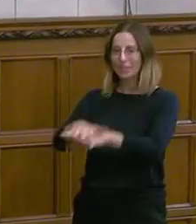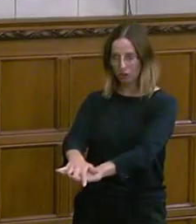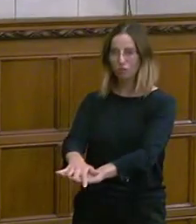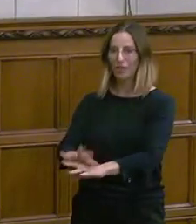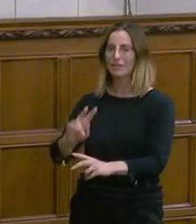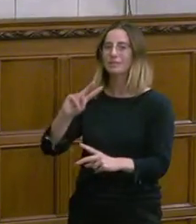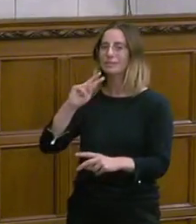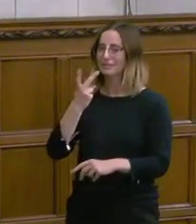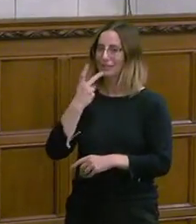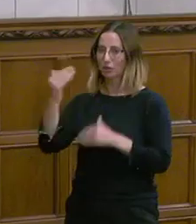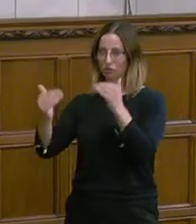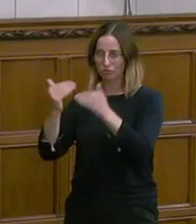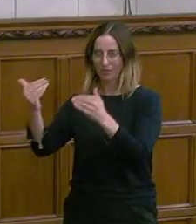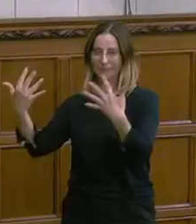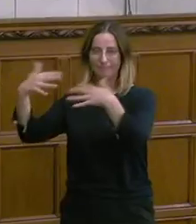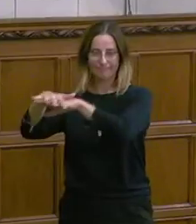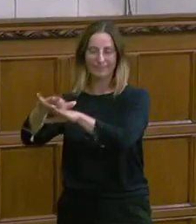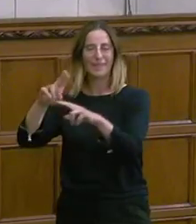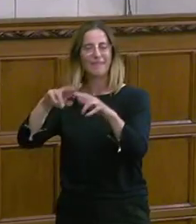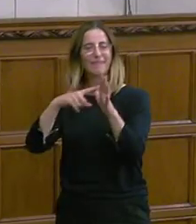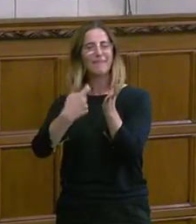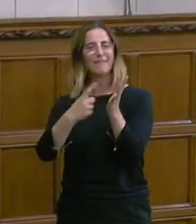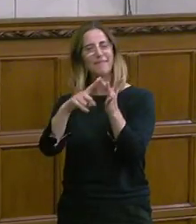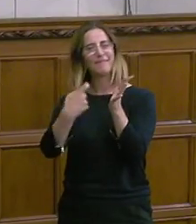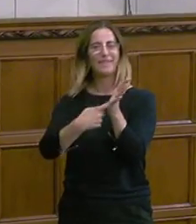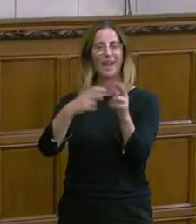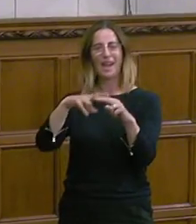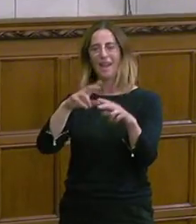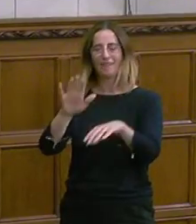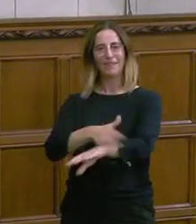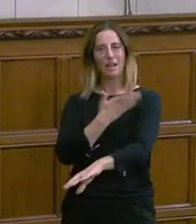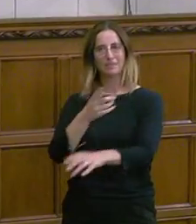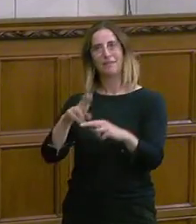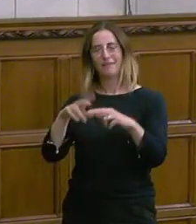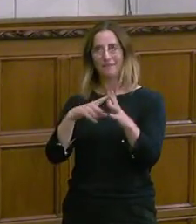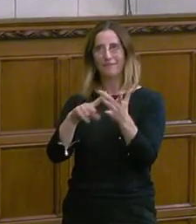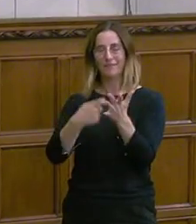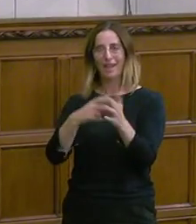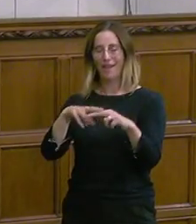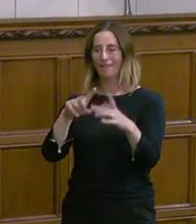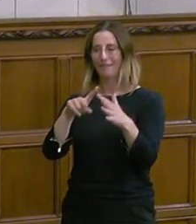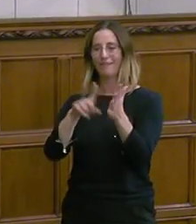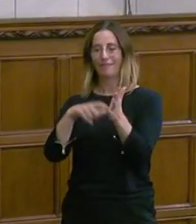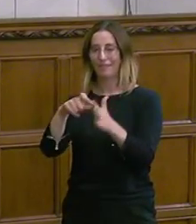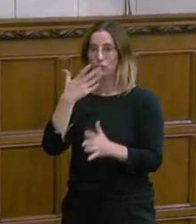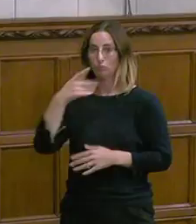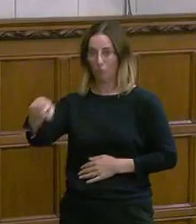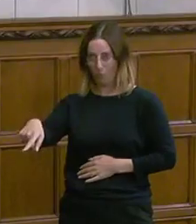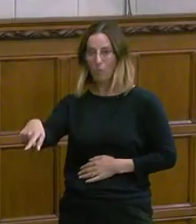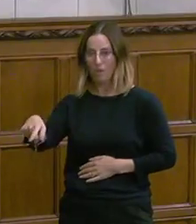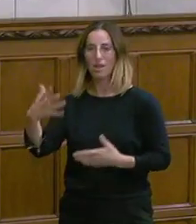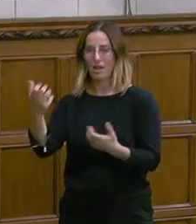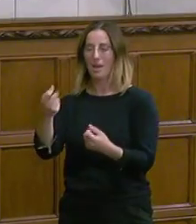secondary provision already integrated into Fairfield Mainstream School, also in my constituency. And they provide the full range of services with